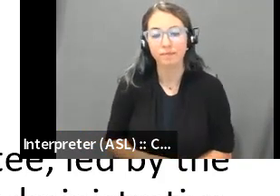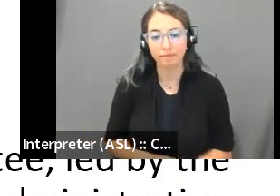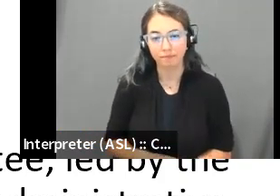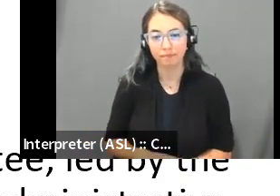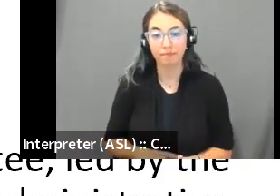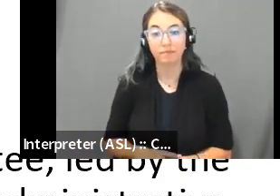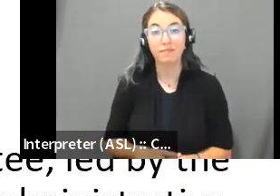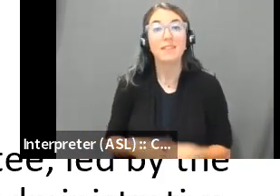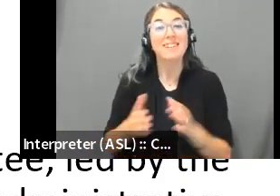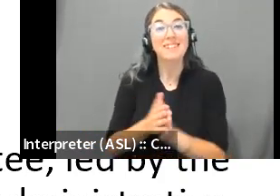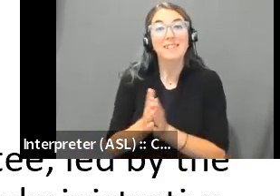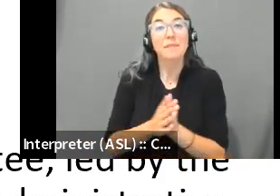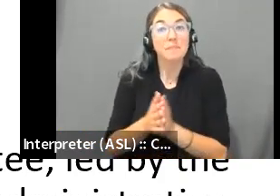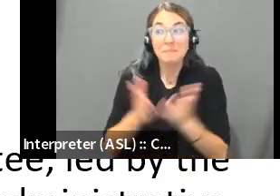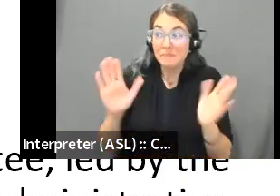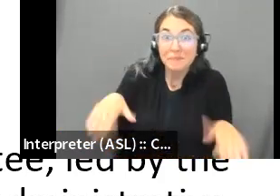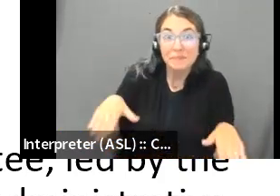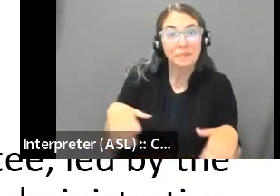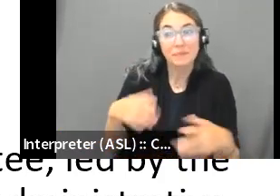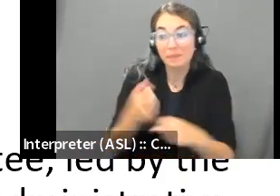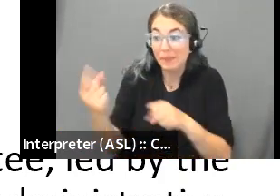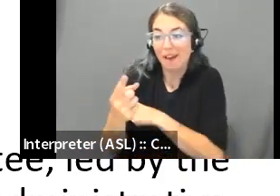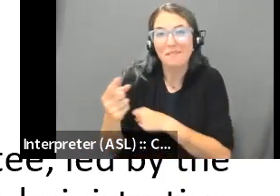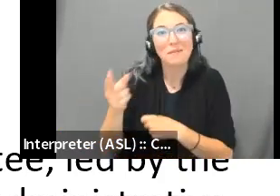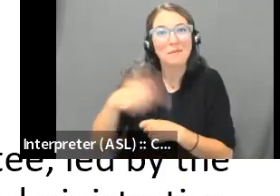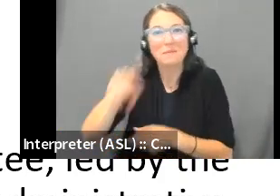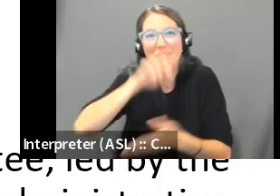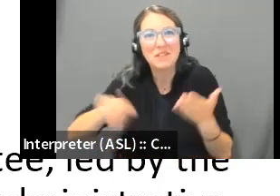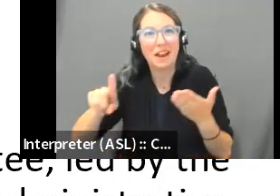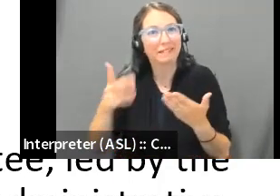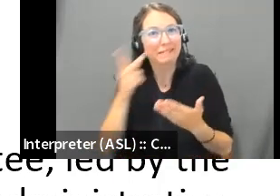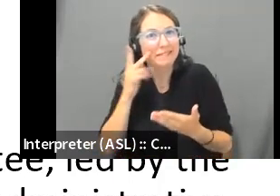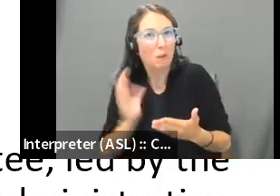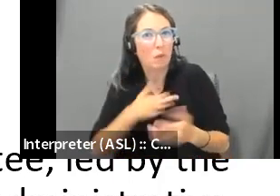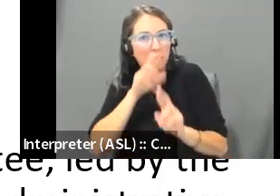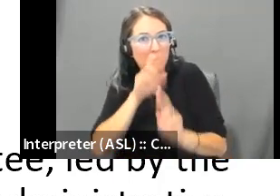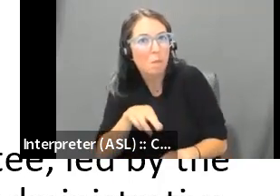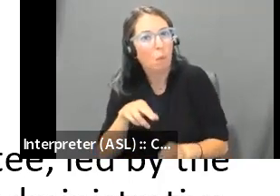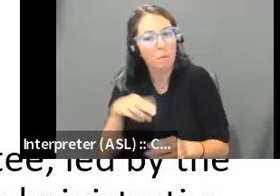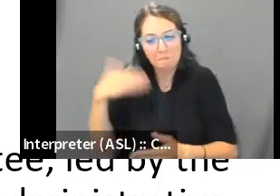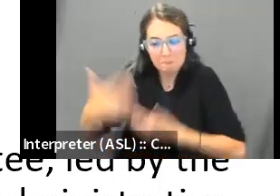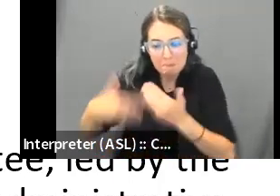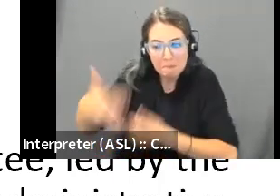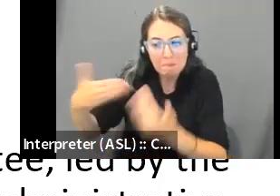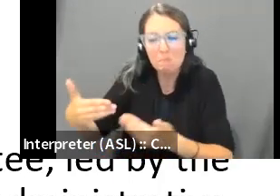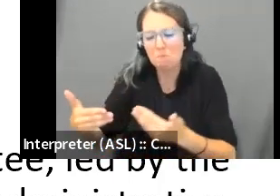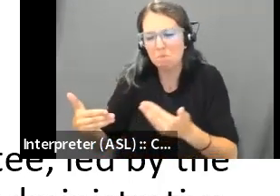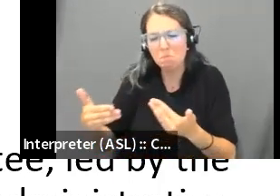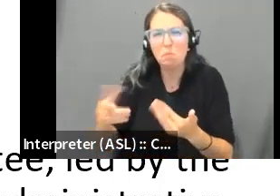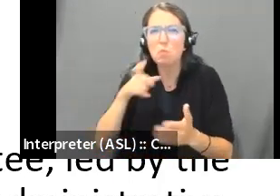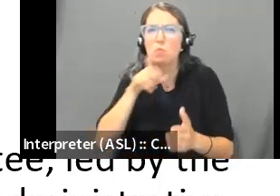year from now on this process, and we'll be certainly looking at the successes and